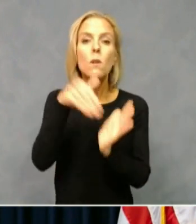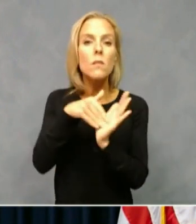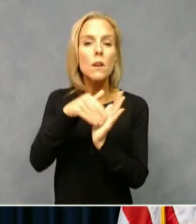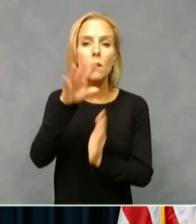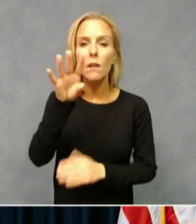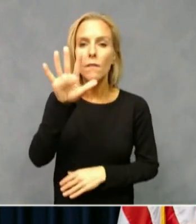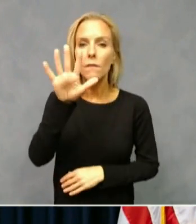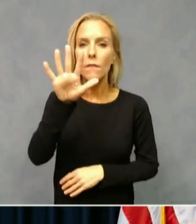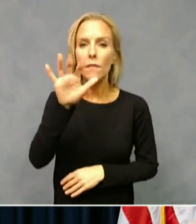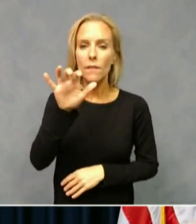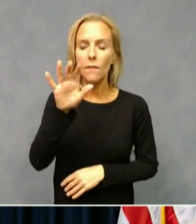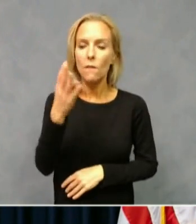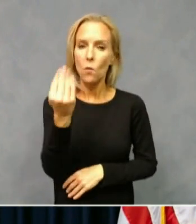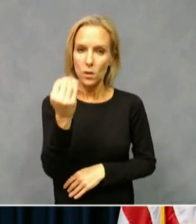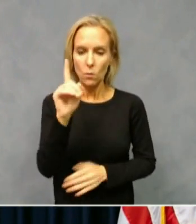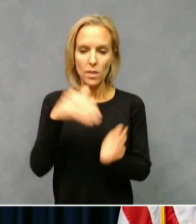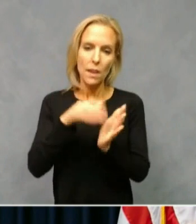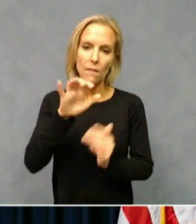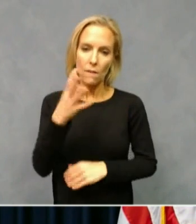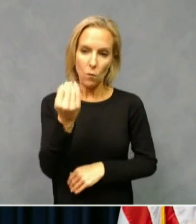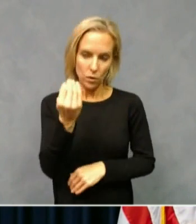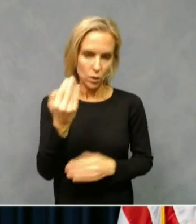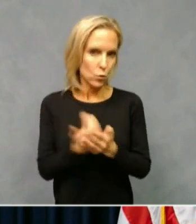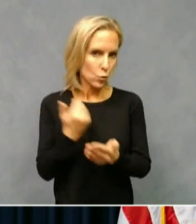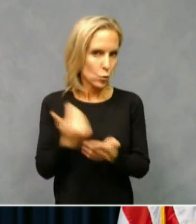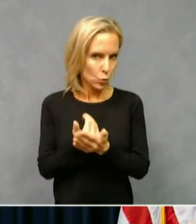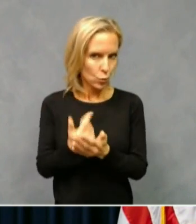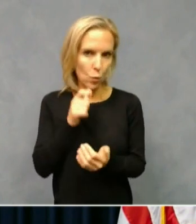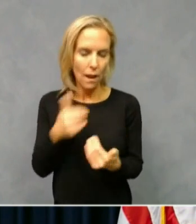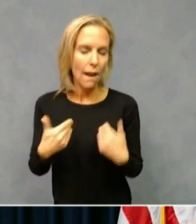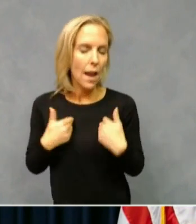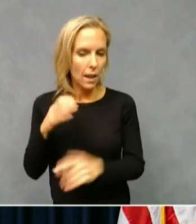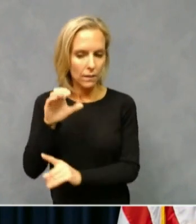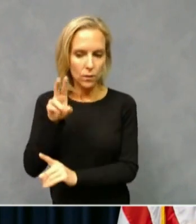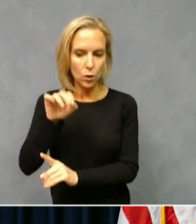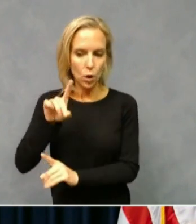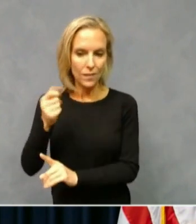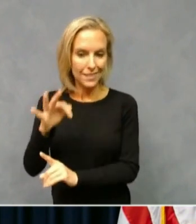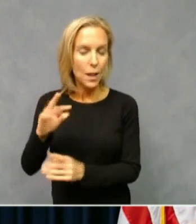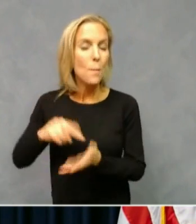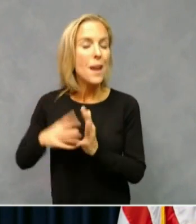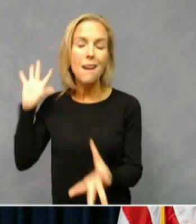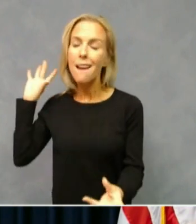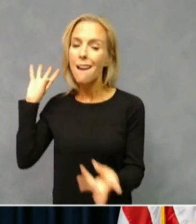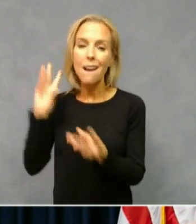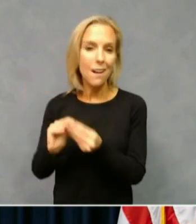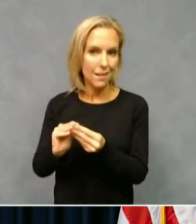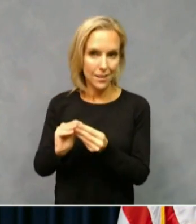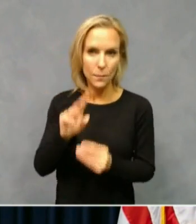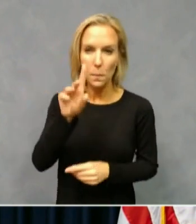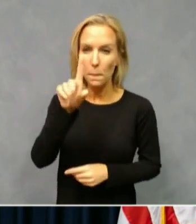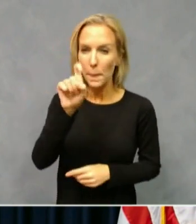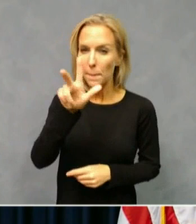1,514 new cases of COVID-19. That brings our total number of cases to